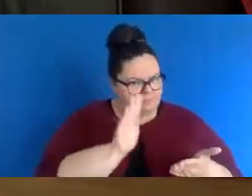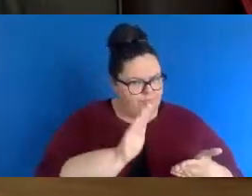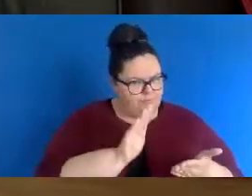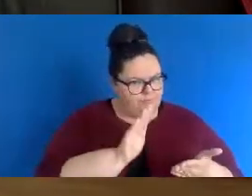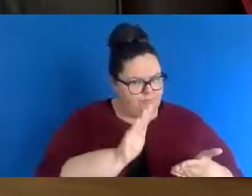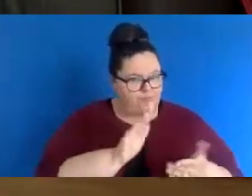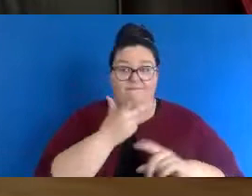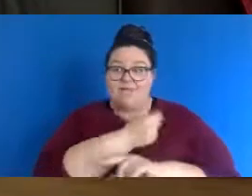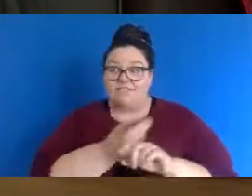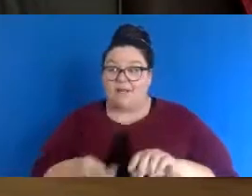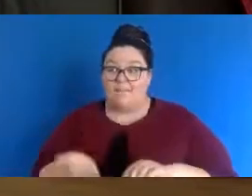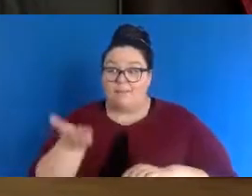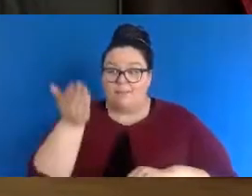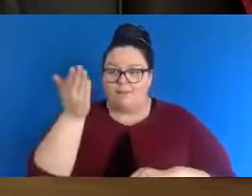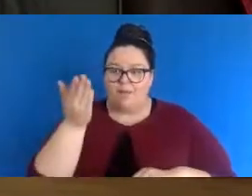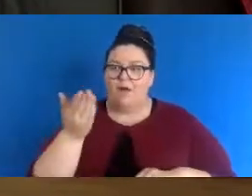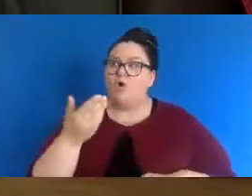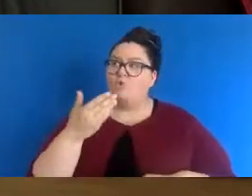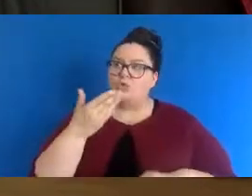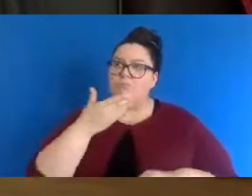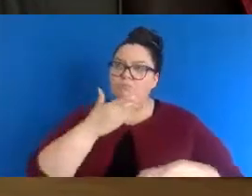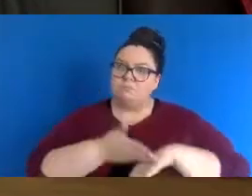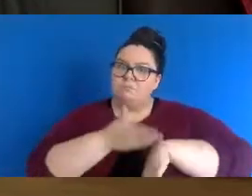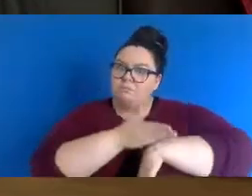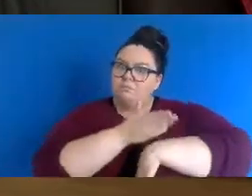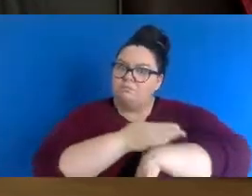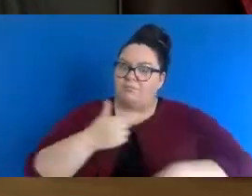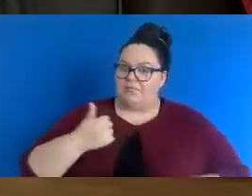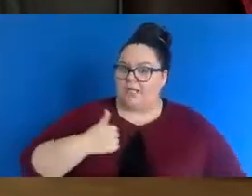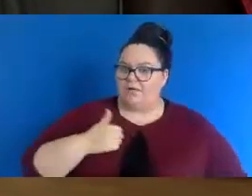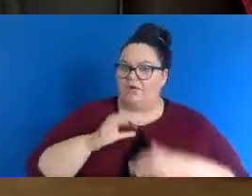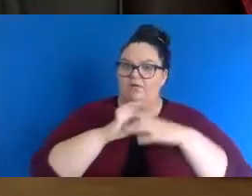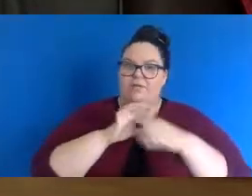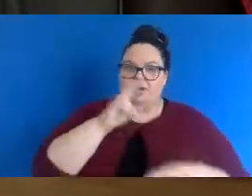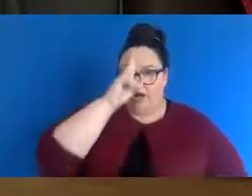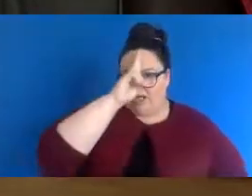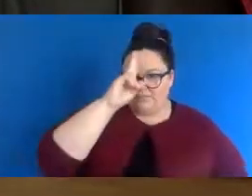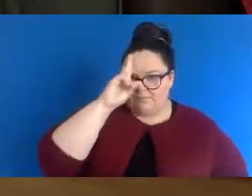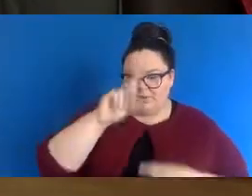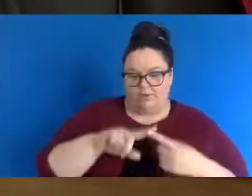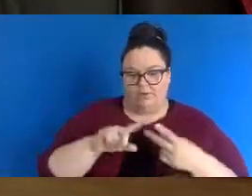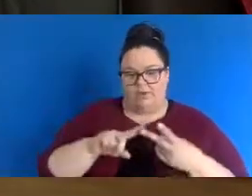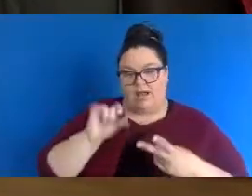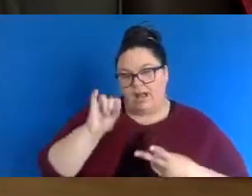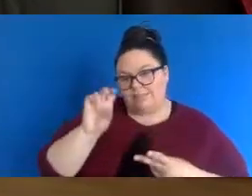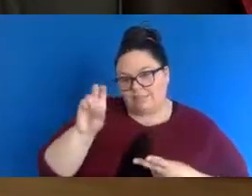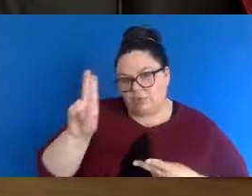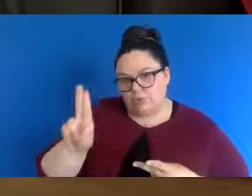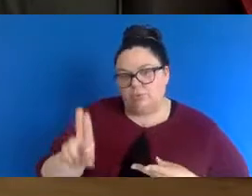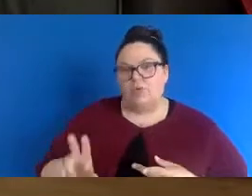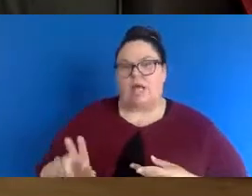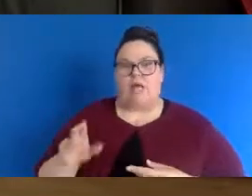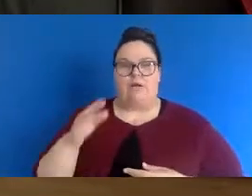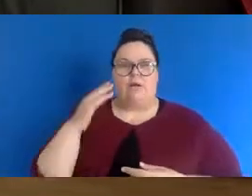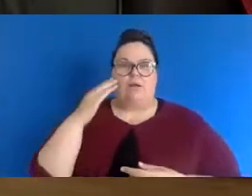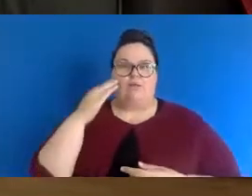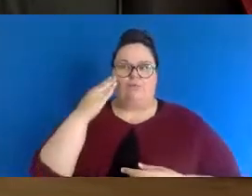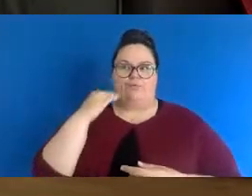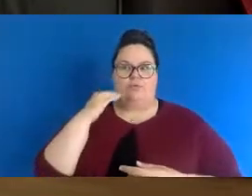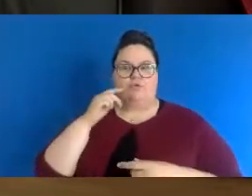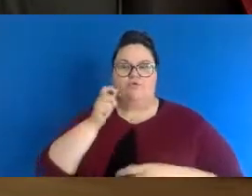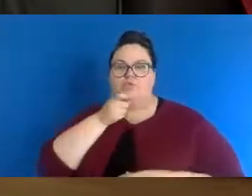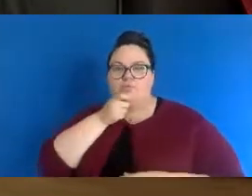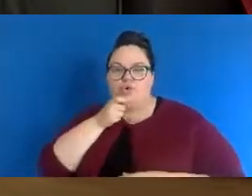is doing much better with respect to case numbers and hospitalizations and ICU admissions. And as I mentioned to the last reporter,